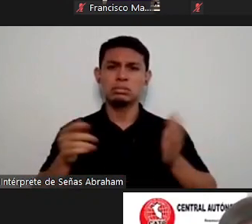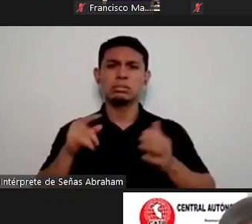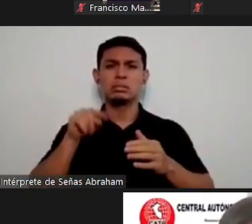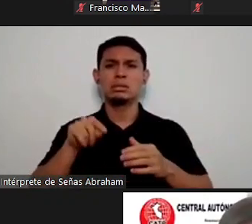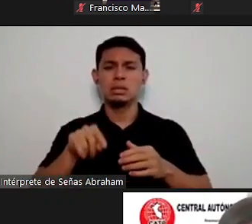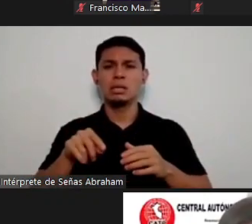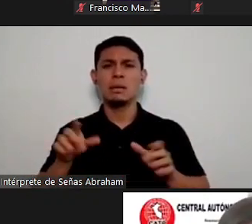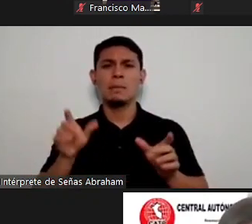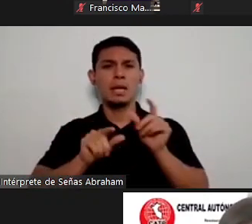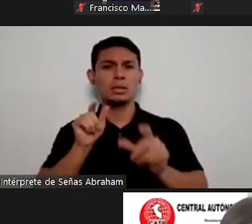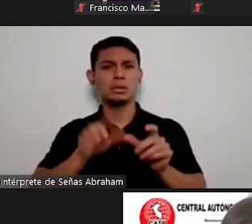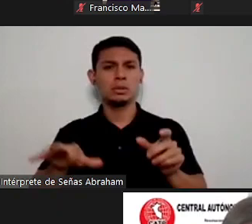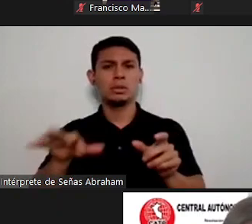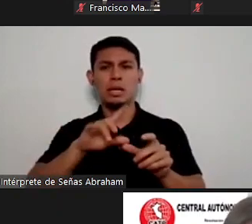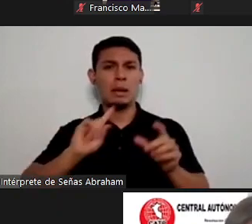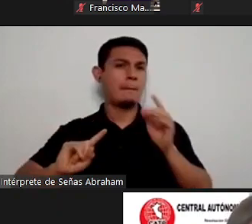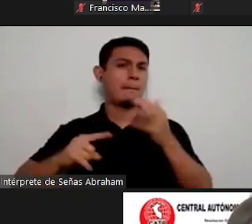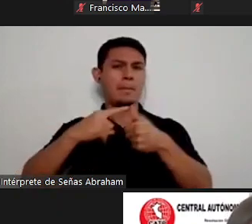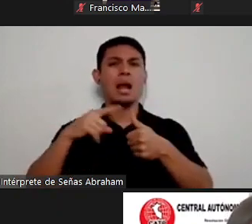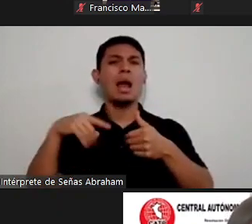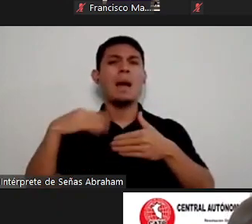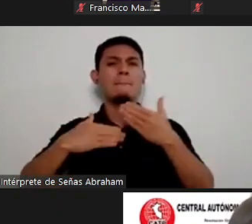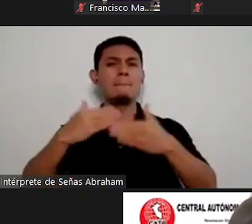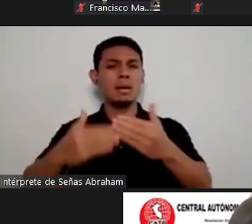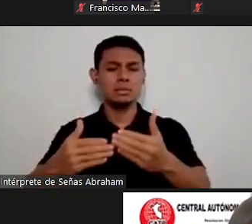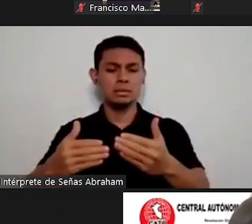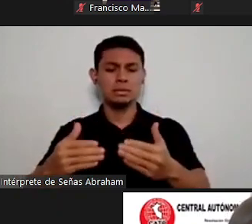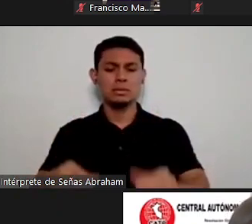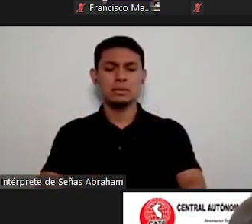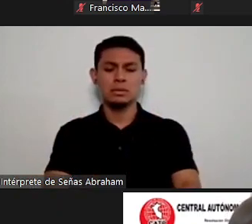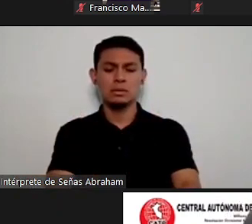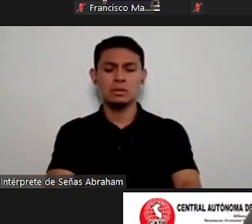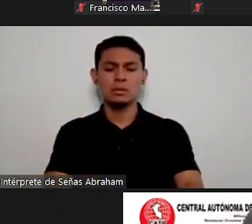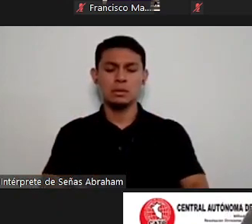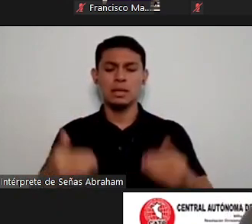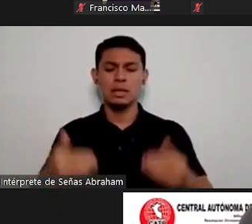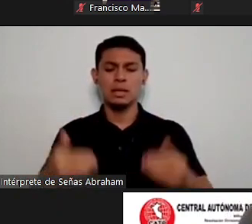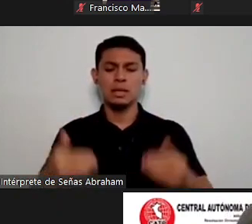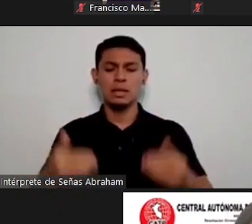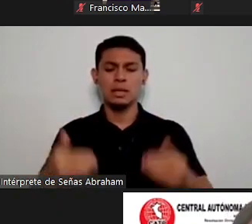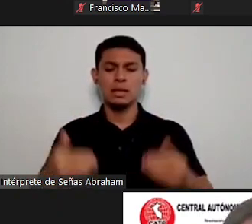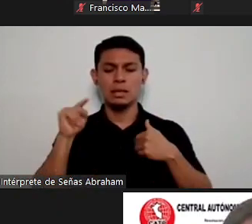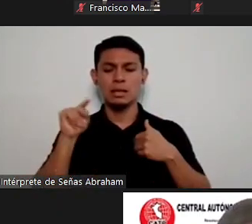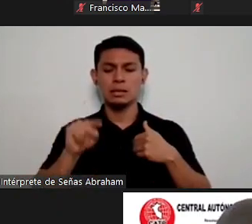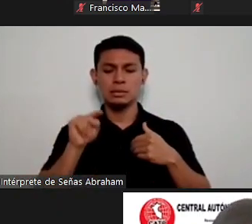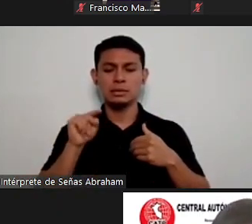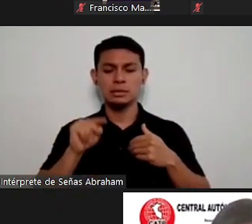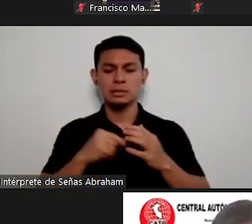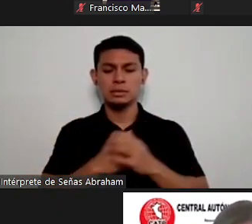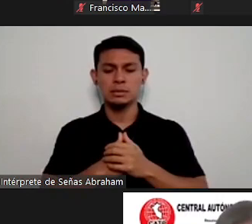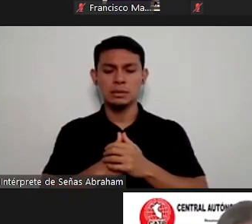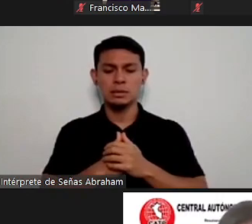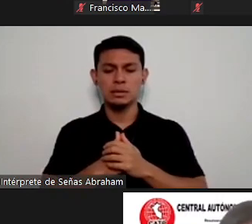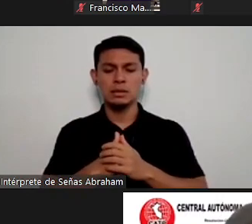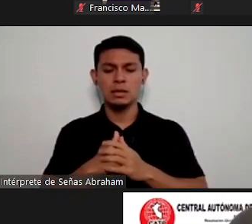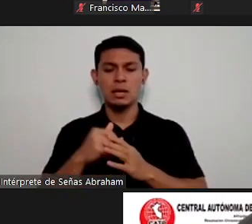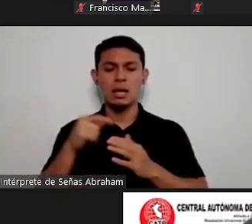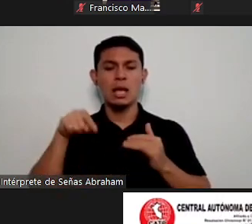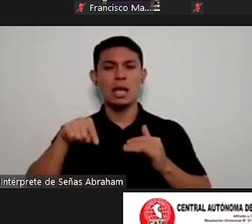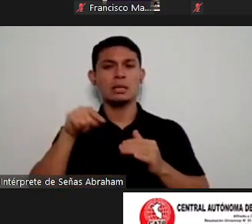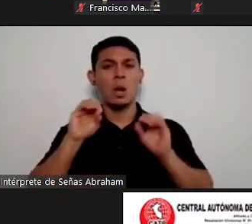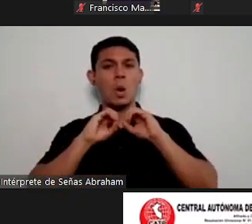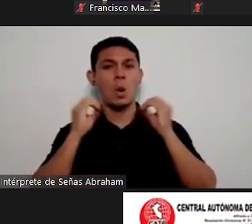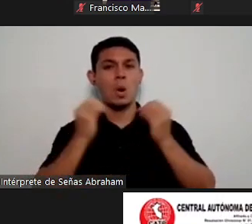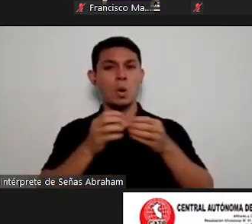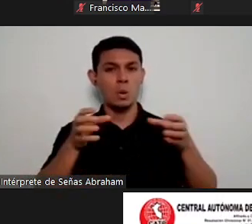work groups that are going to be driven from the executive power and it's one of the first steps in this